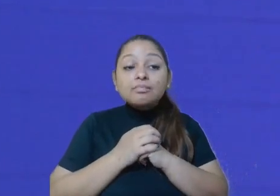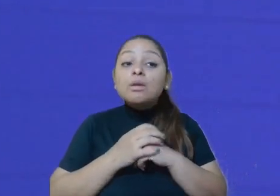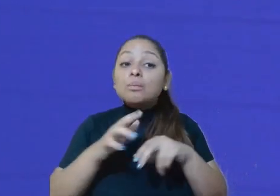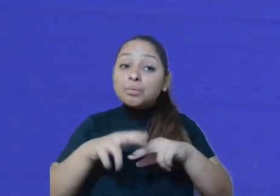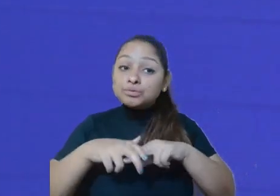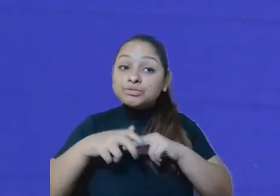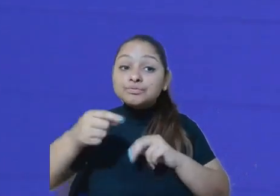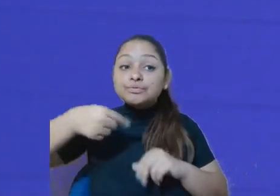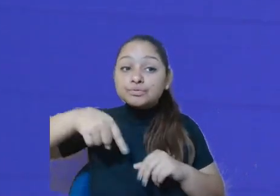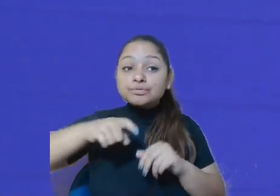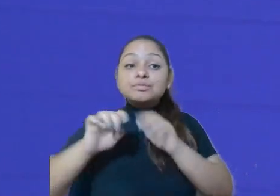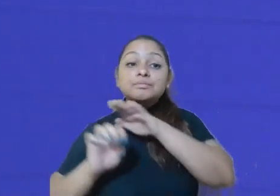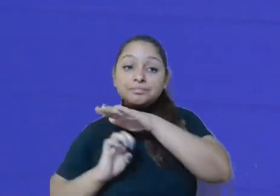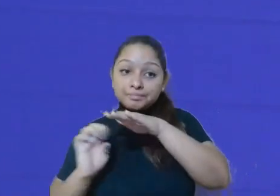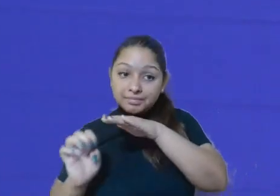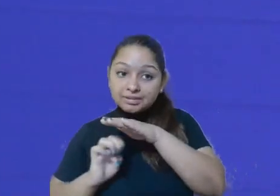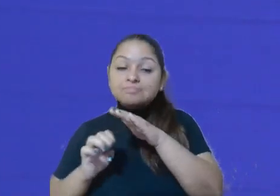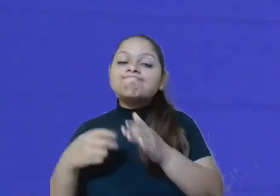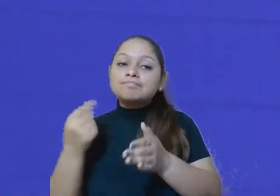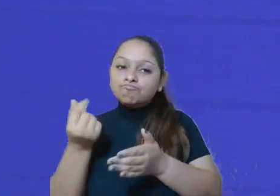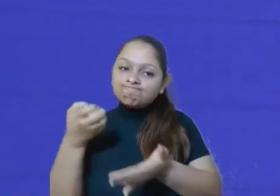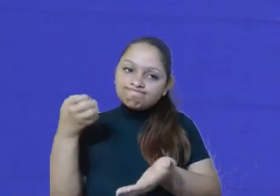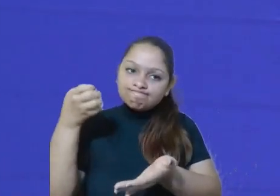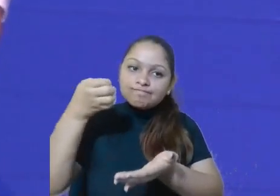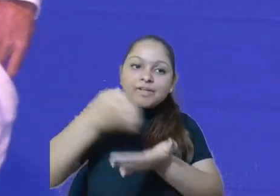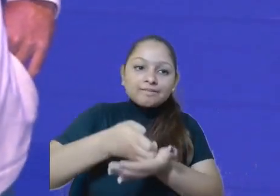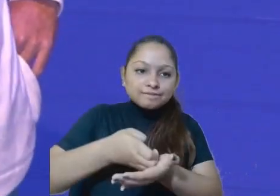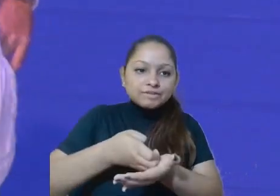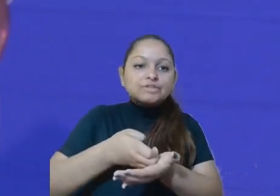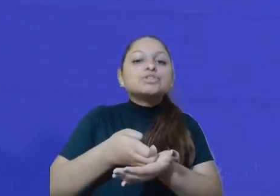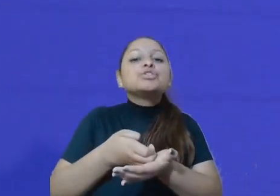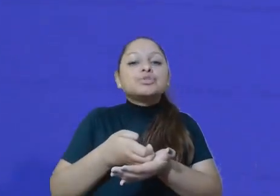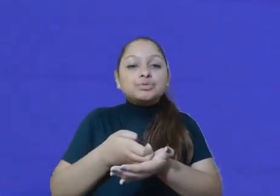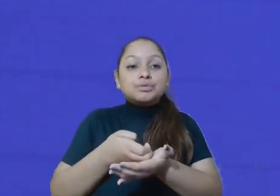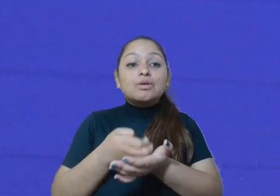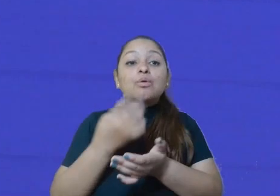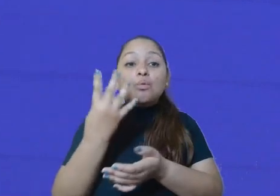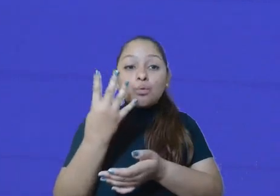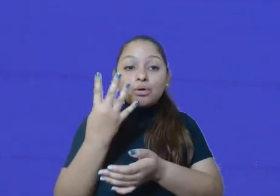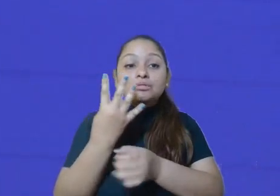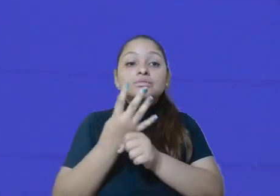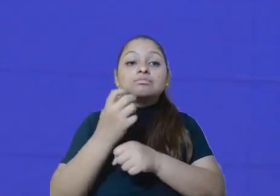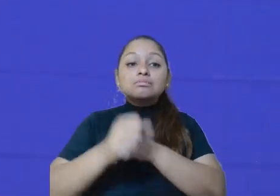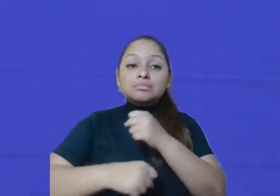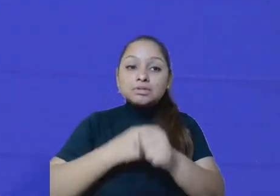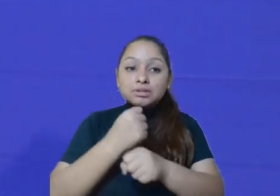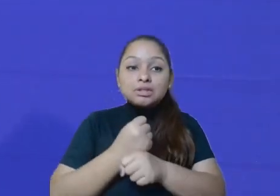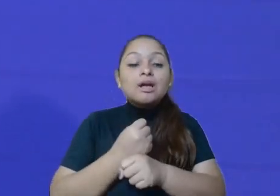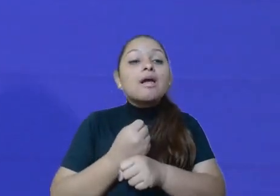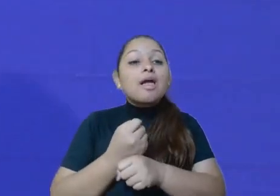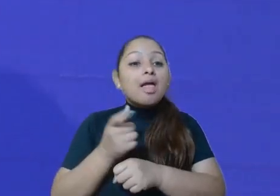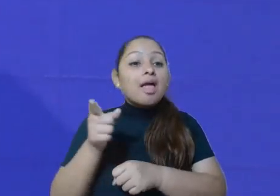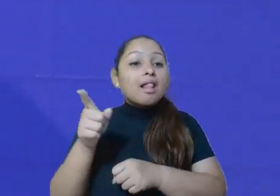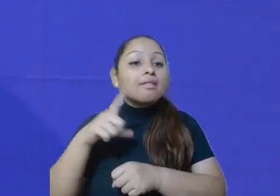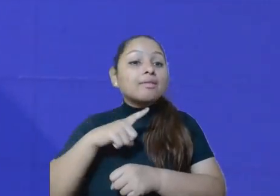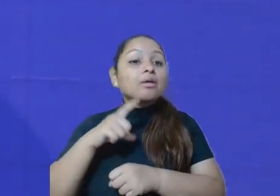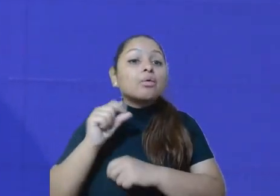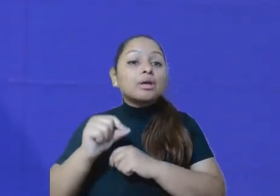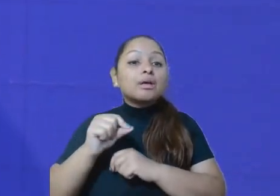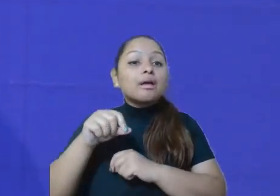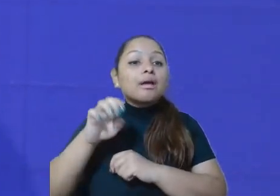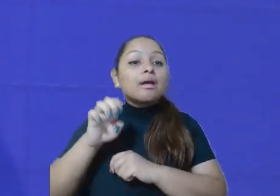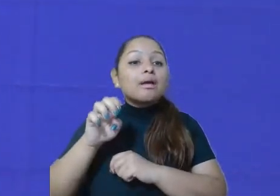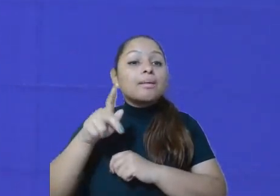why Suzano has invested in this company. This company, after 4 years, has its IPO, and it's now